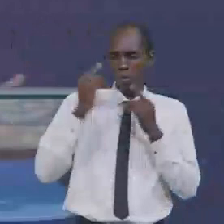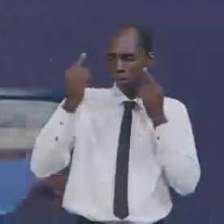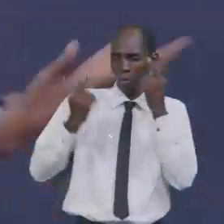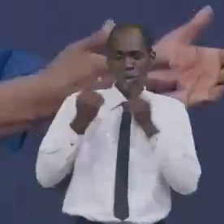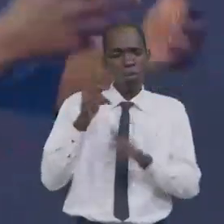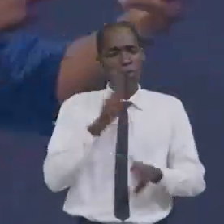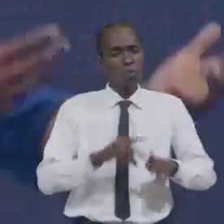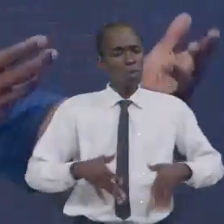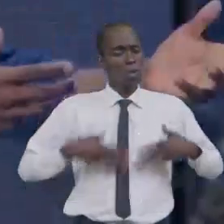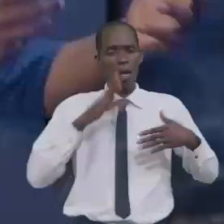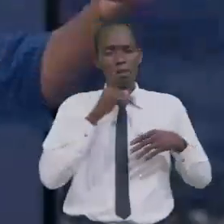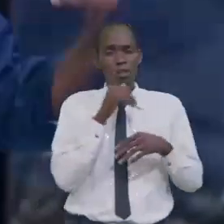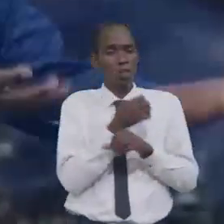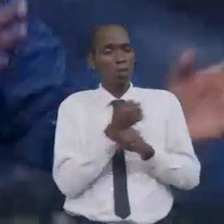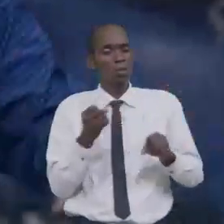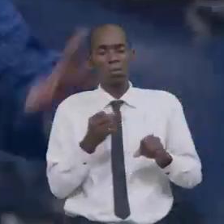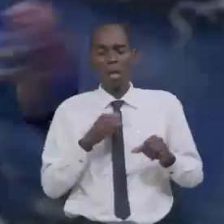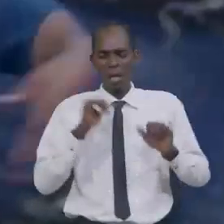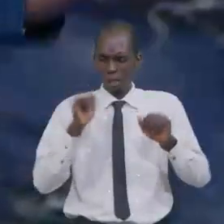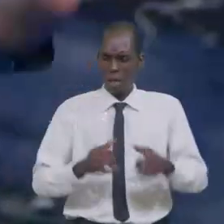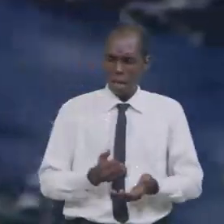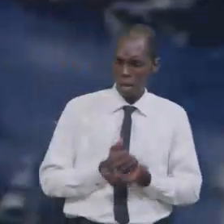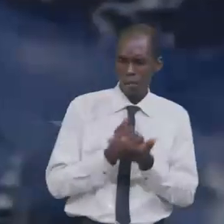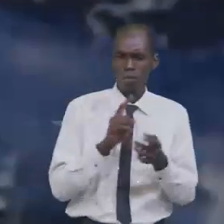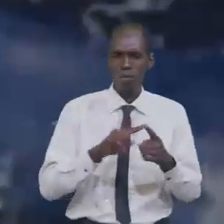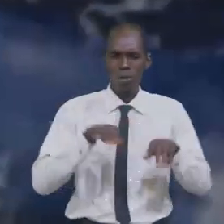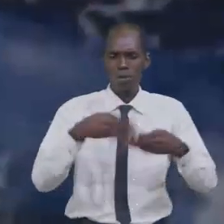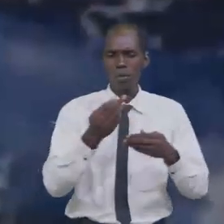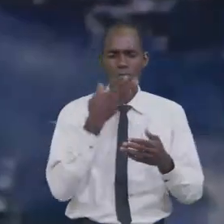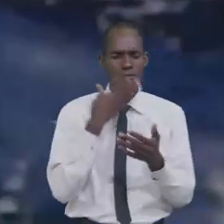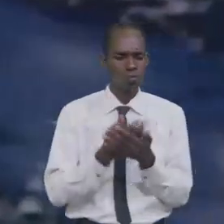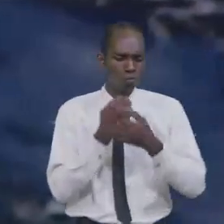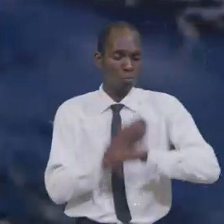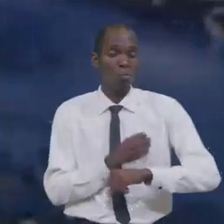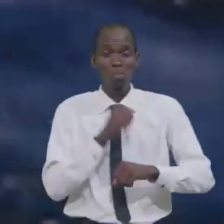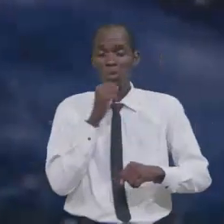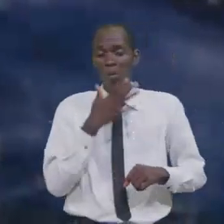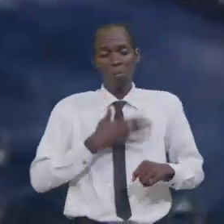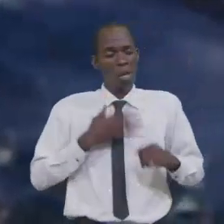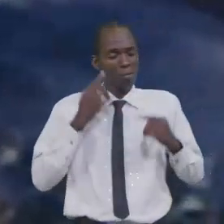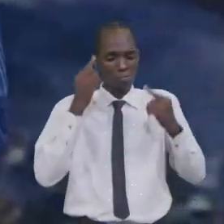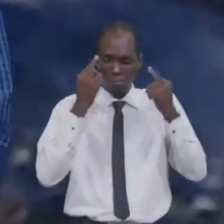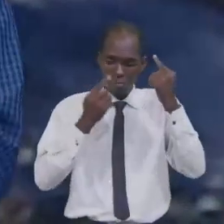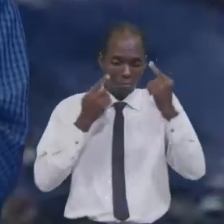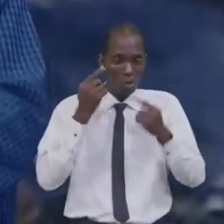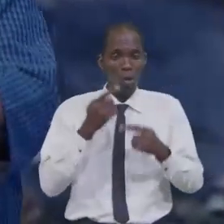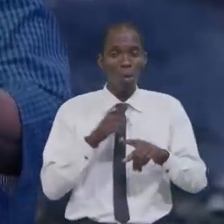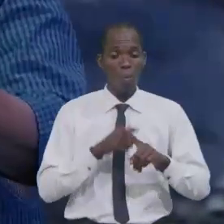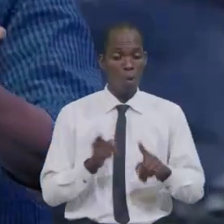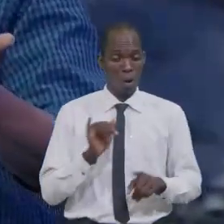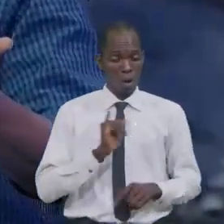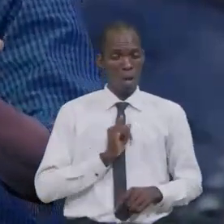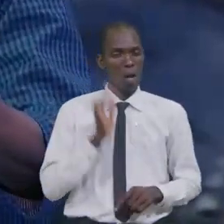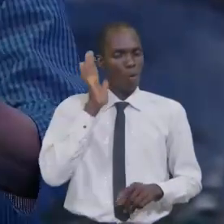secured. And I can do something to bring security to them. That was not his concern. But I will say to my